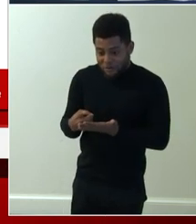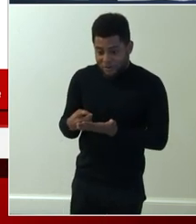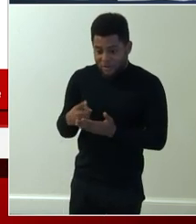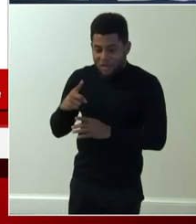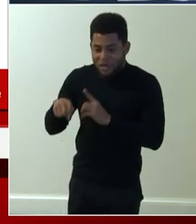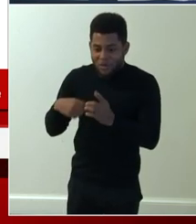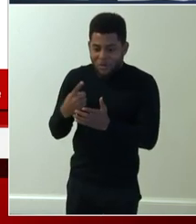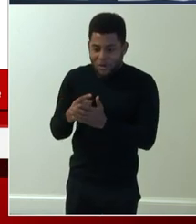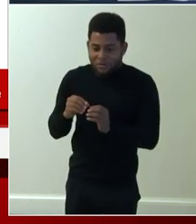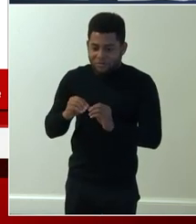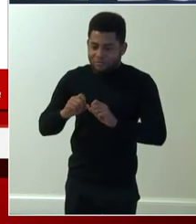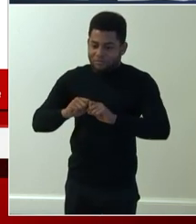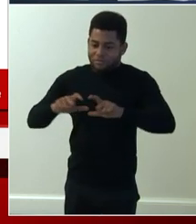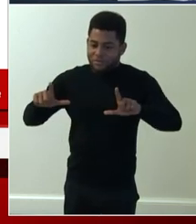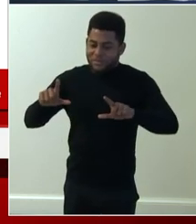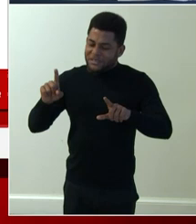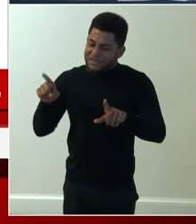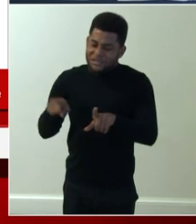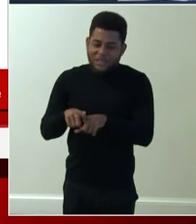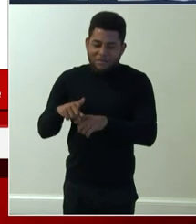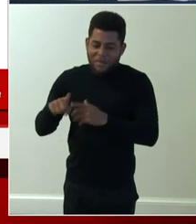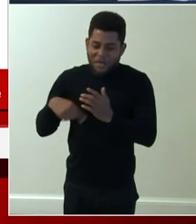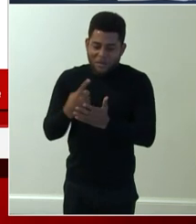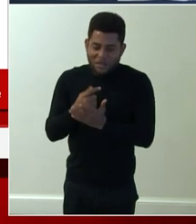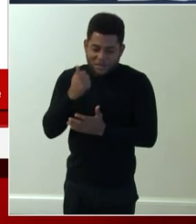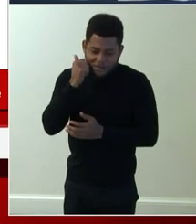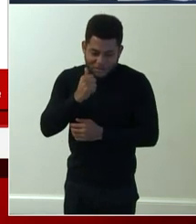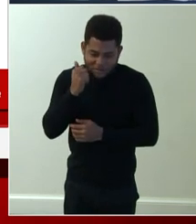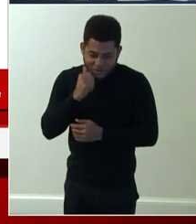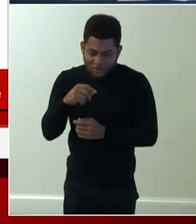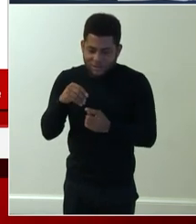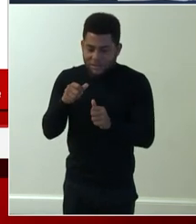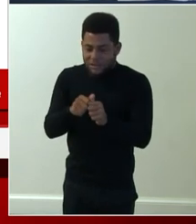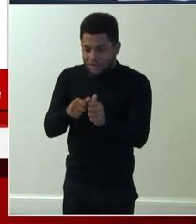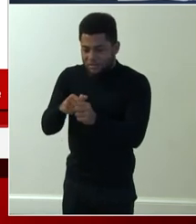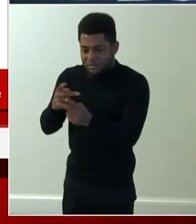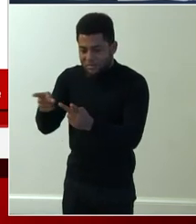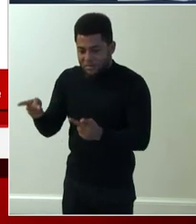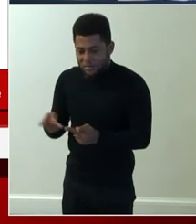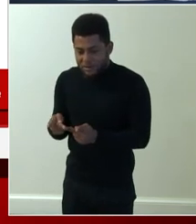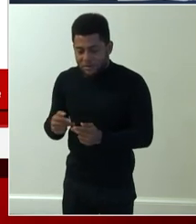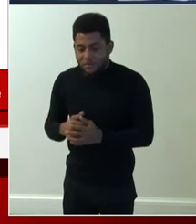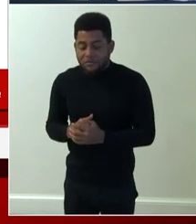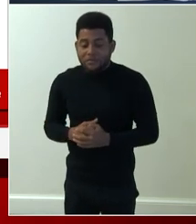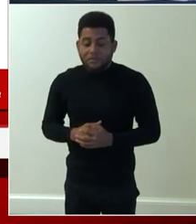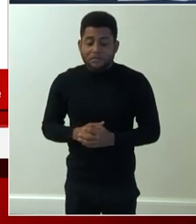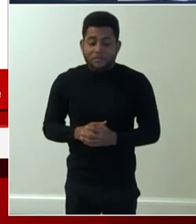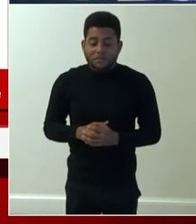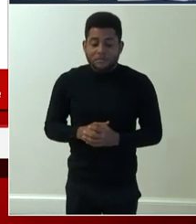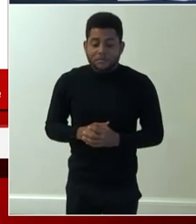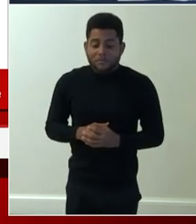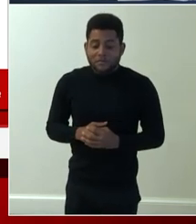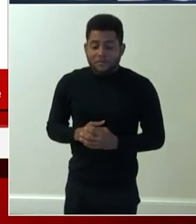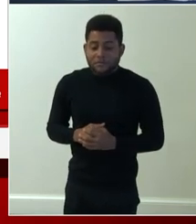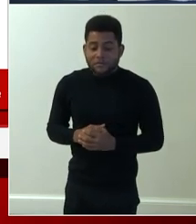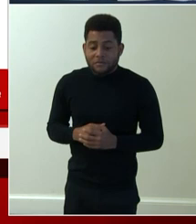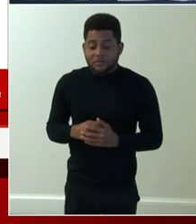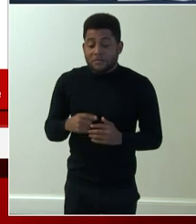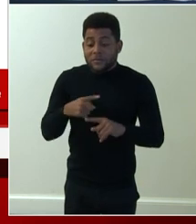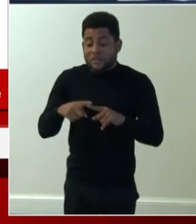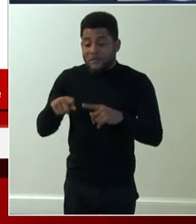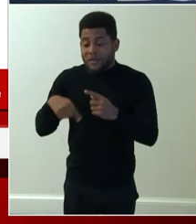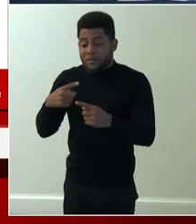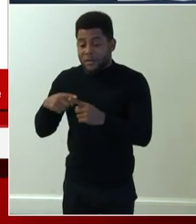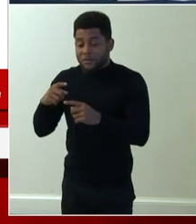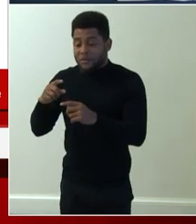be the same hours for each site. I do want to note that these vary just slightly from the library hours. And so just pay note